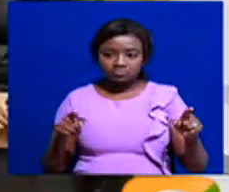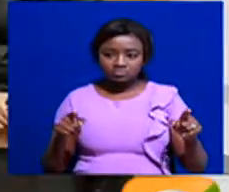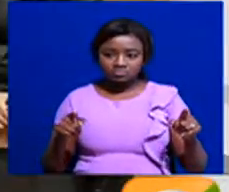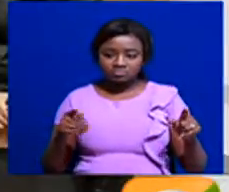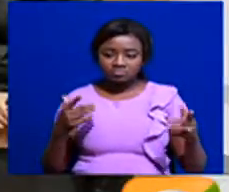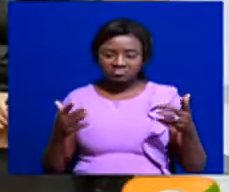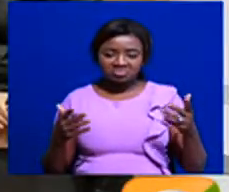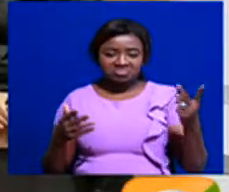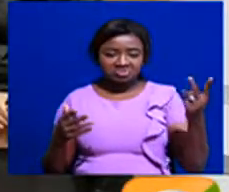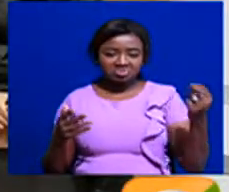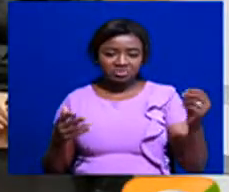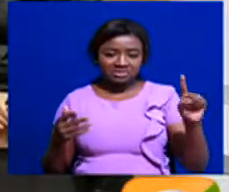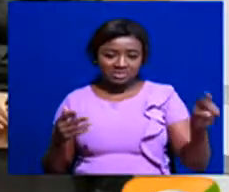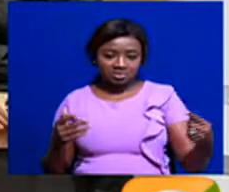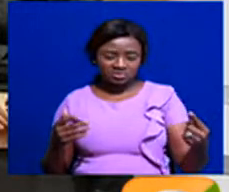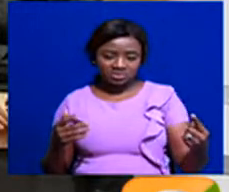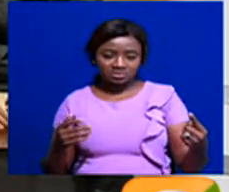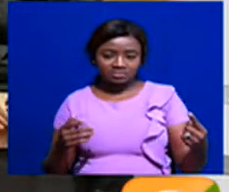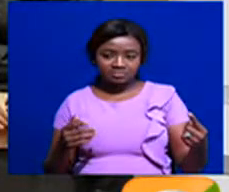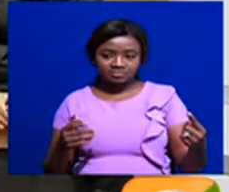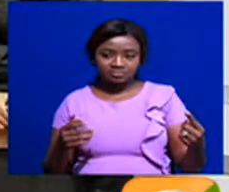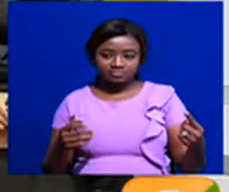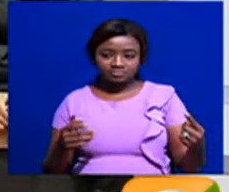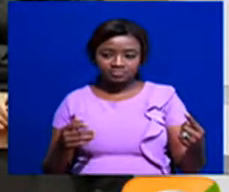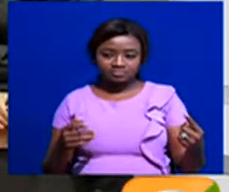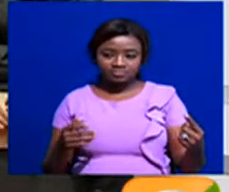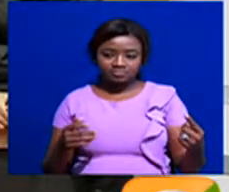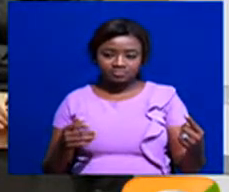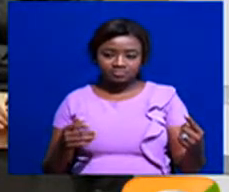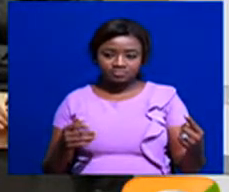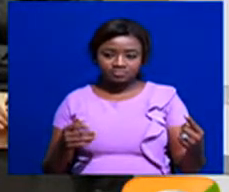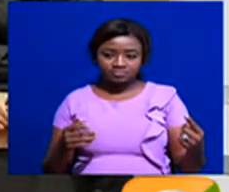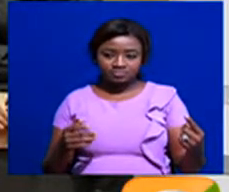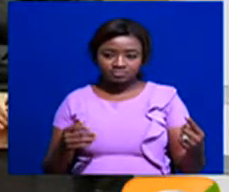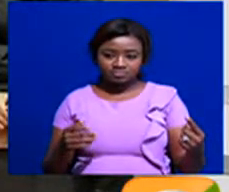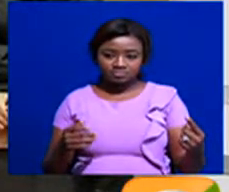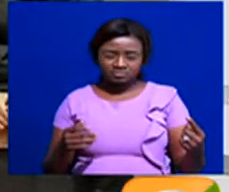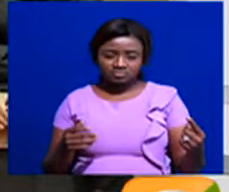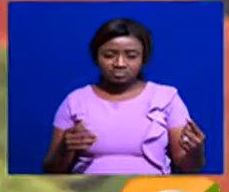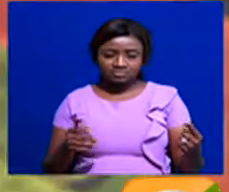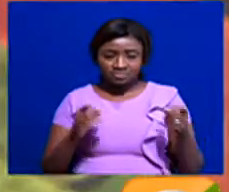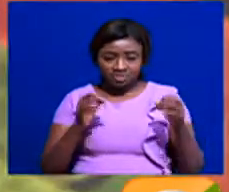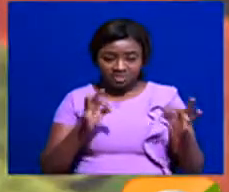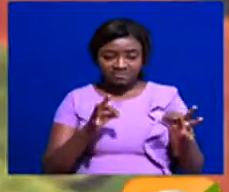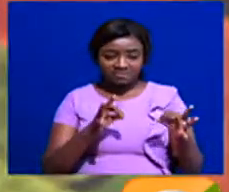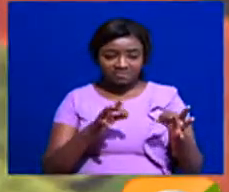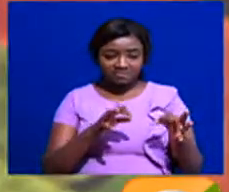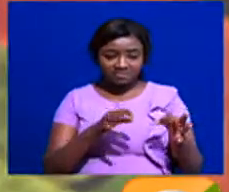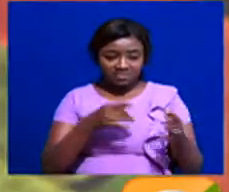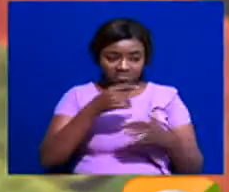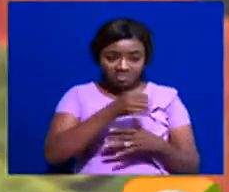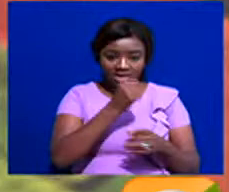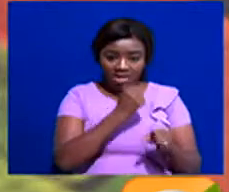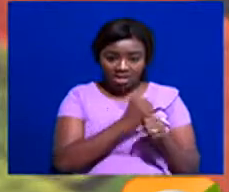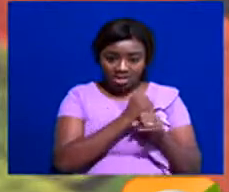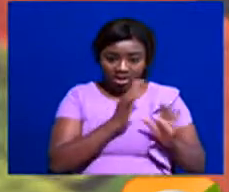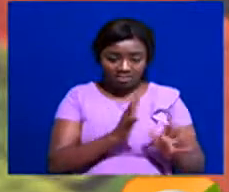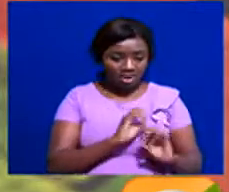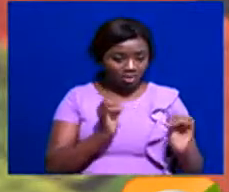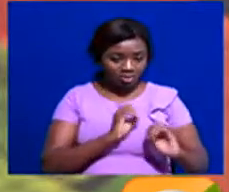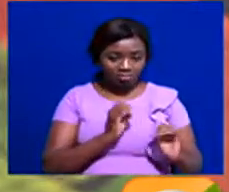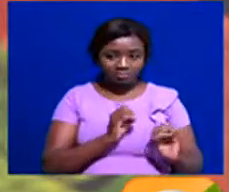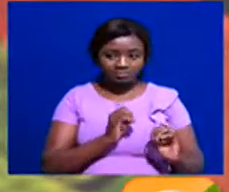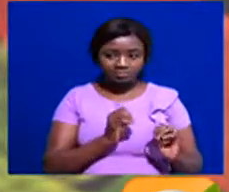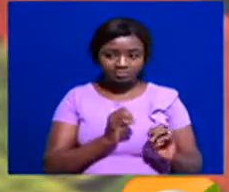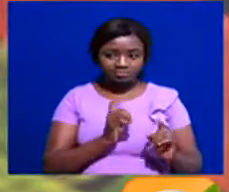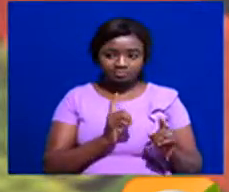like 20,000 if you leave out your family labor. But from the Nyota beans, which is within 2